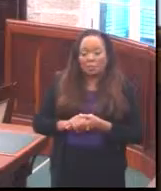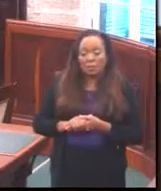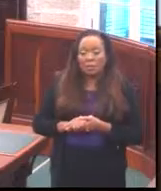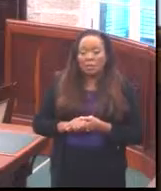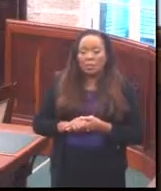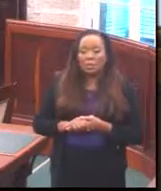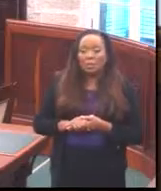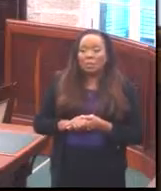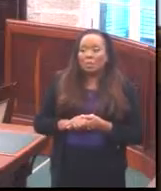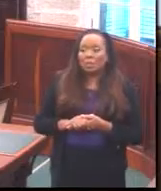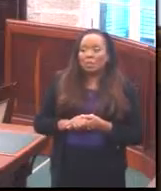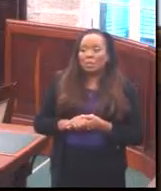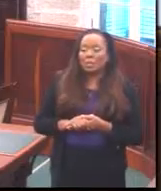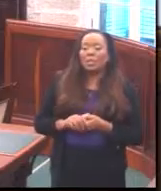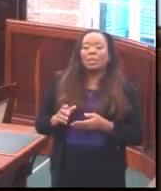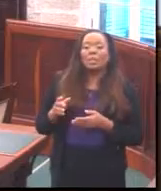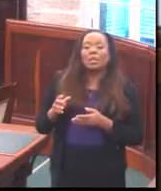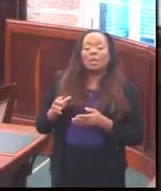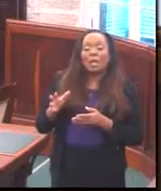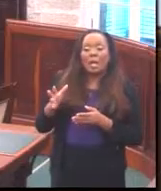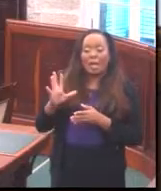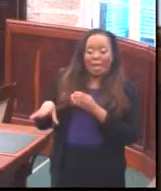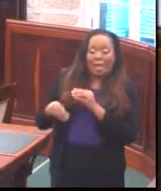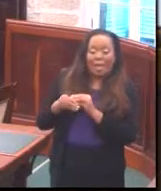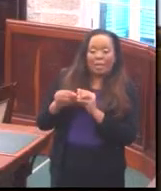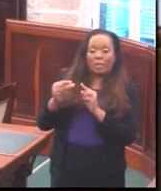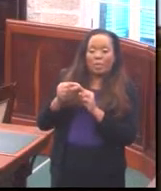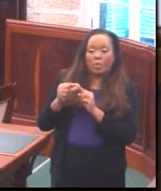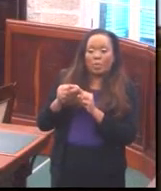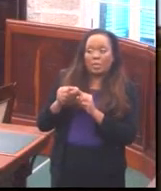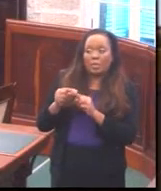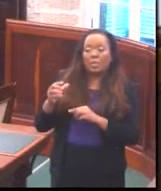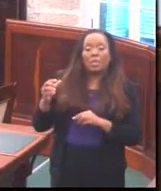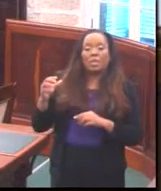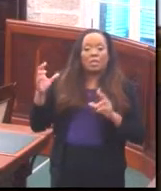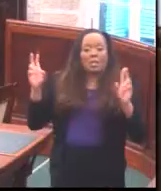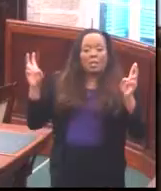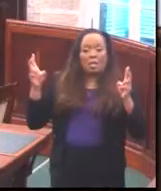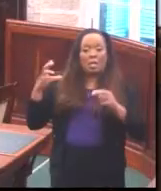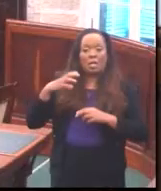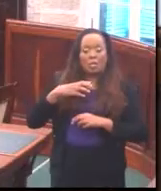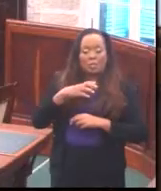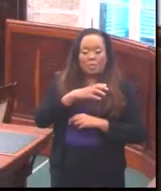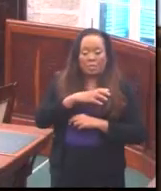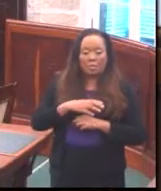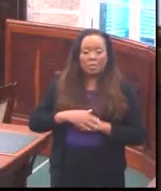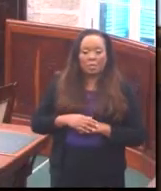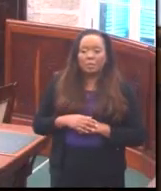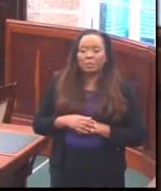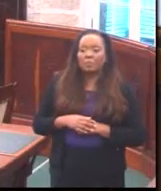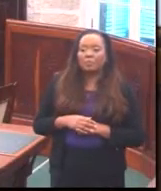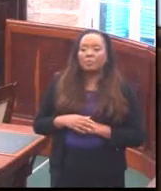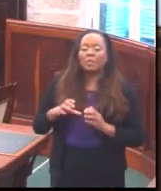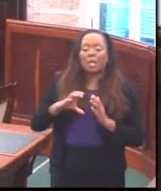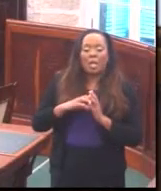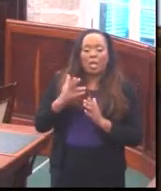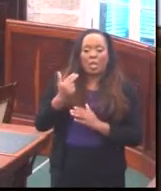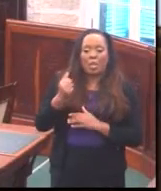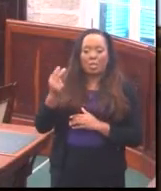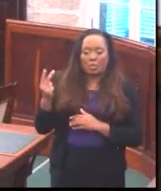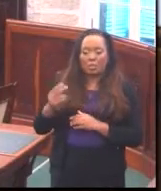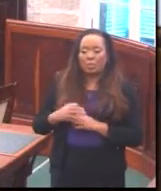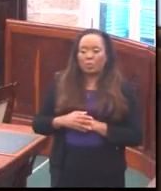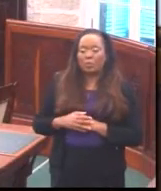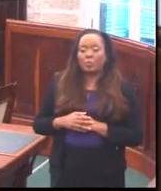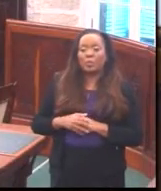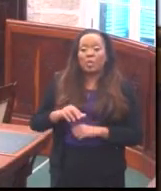The word commission substituted therefore. They couldn't even get that written properly. Let's read it again. In clause 13.2, the word